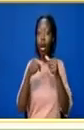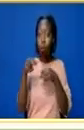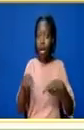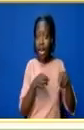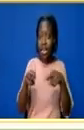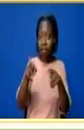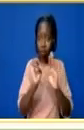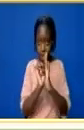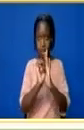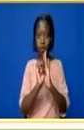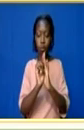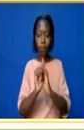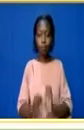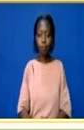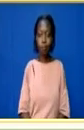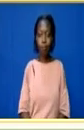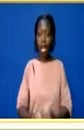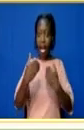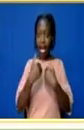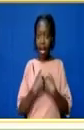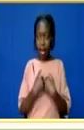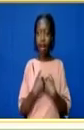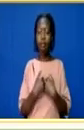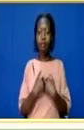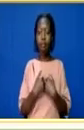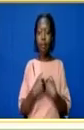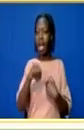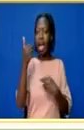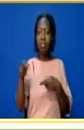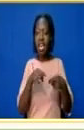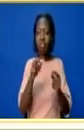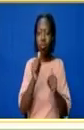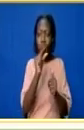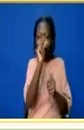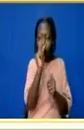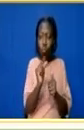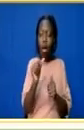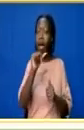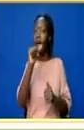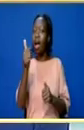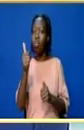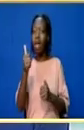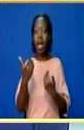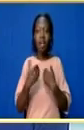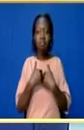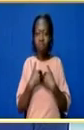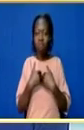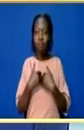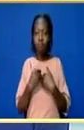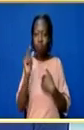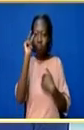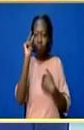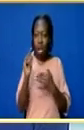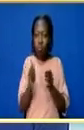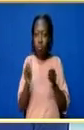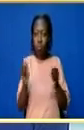that's an interesting fact. We have small, small funny rivers. Yes. Then from there, we have one big river. One big river. So this